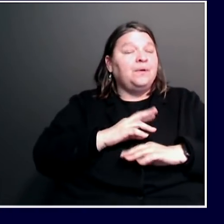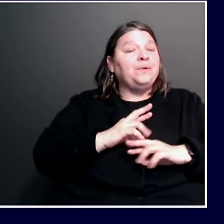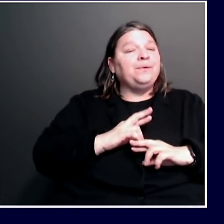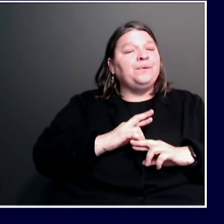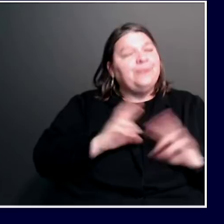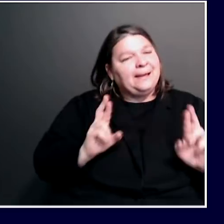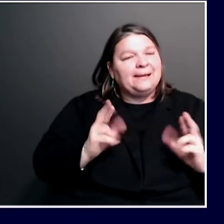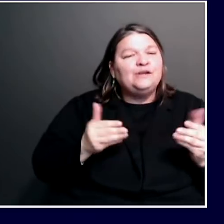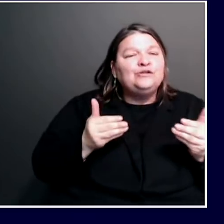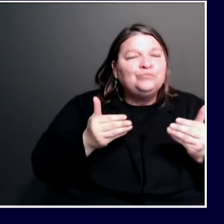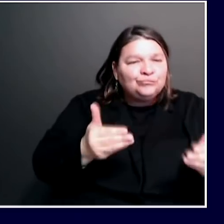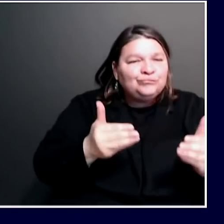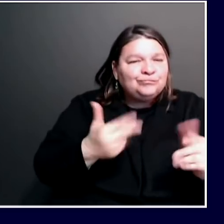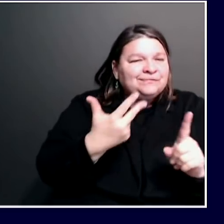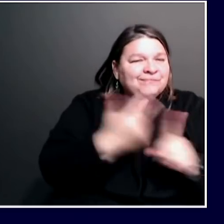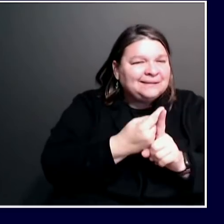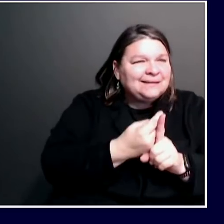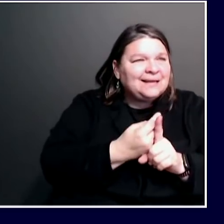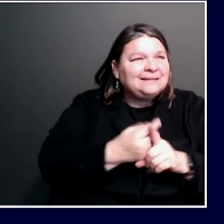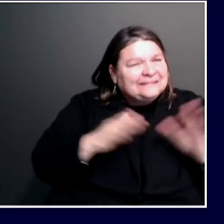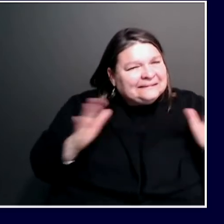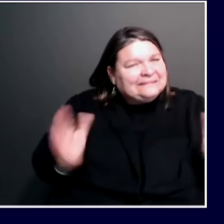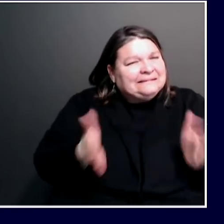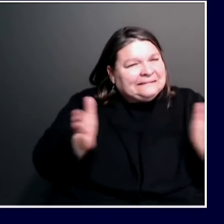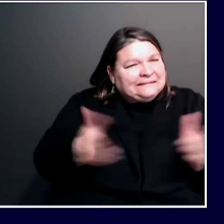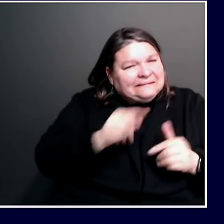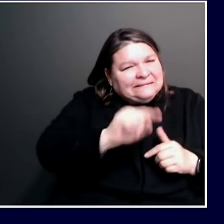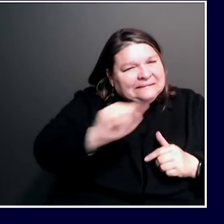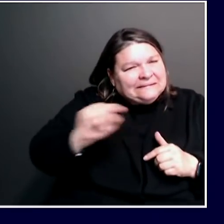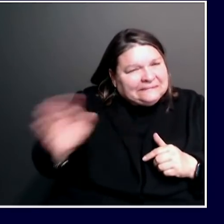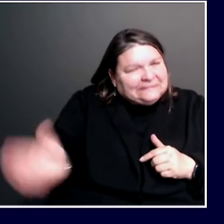we encourage, we want to be there to meet that demand.